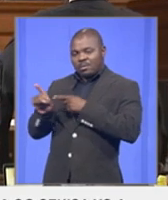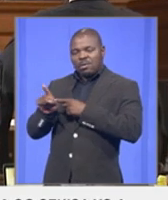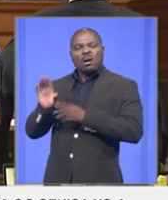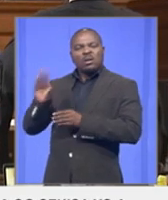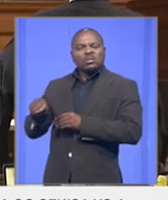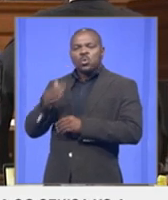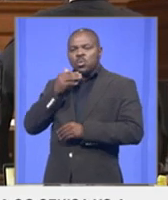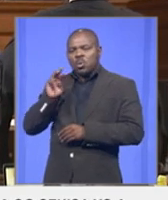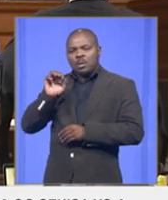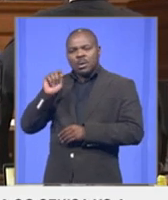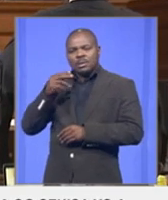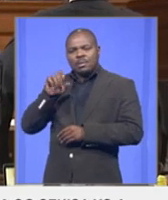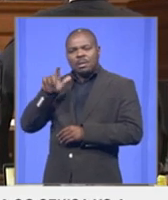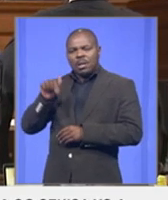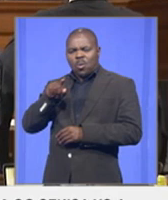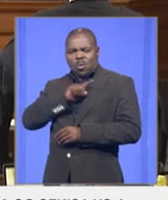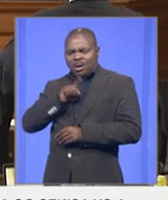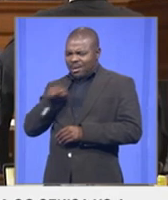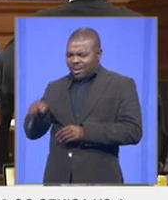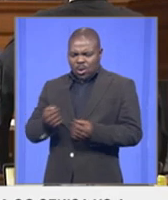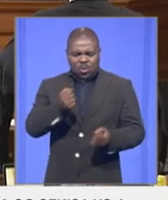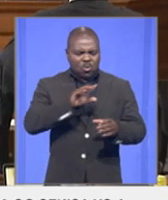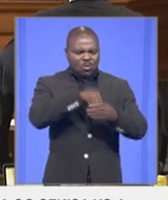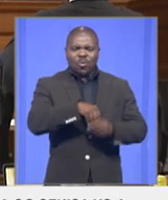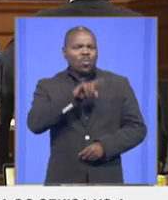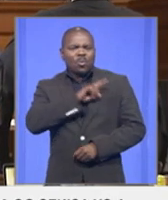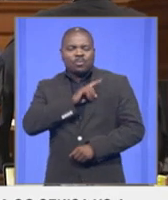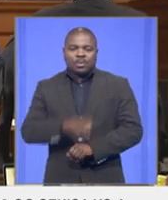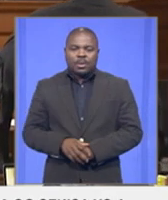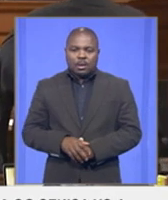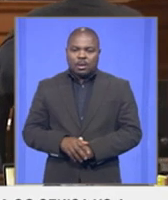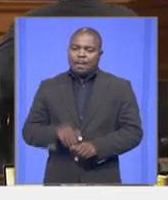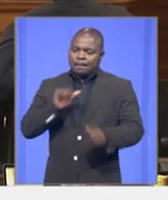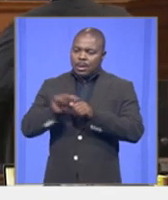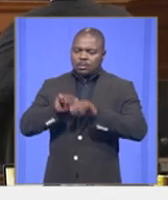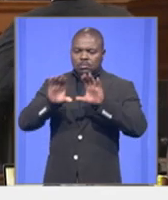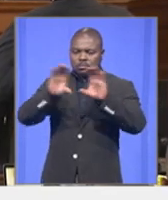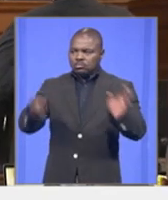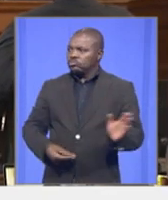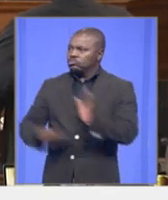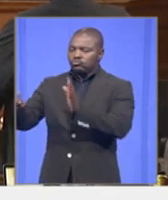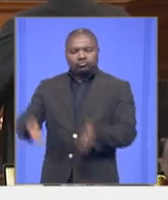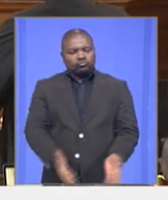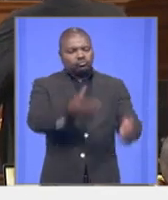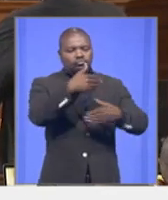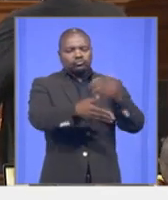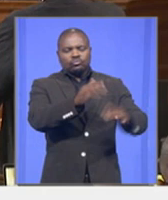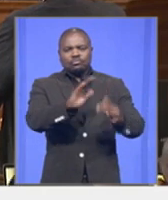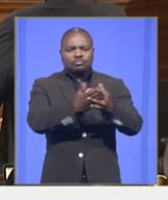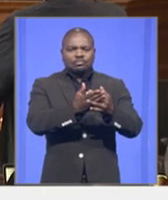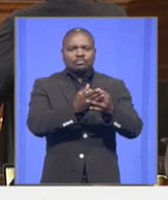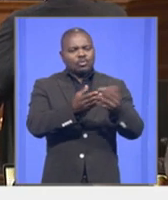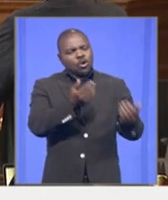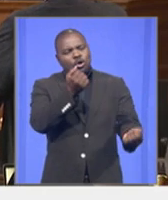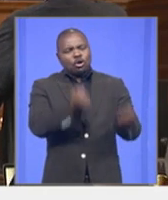goreng NPA e sa nne le kgakajana le morero ono. To give a certificate, okay, go and prosecute so and so. They